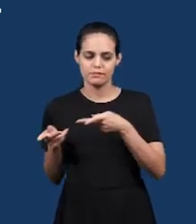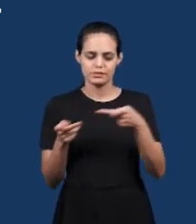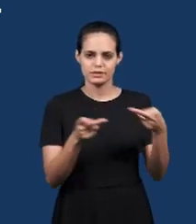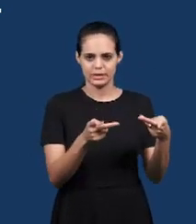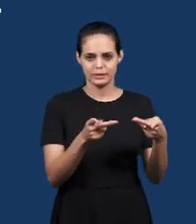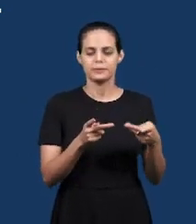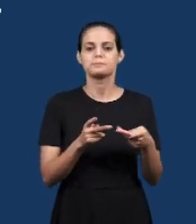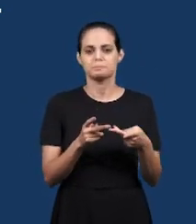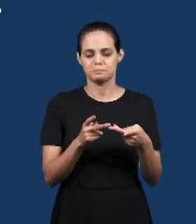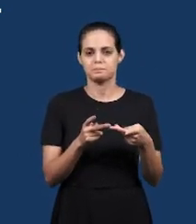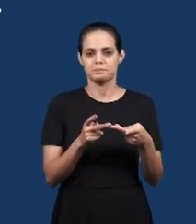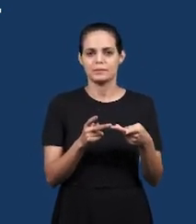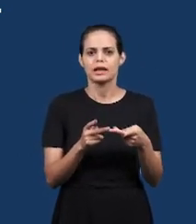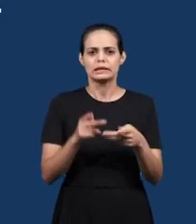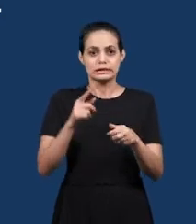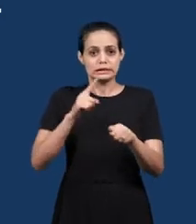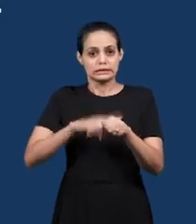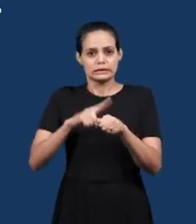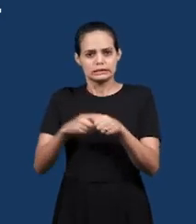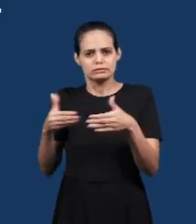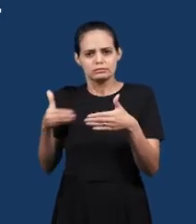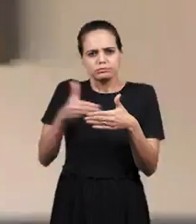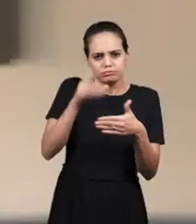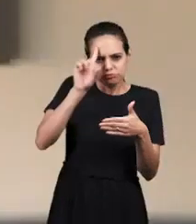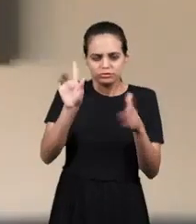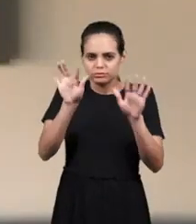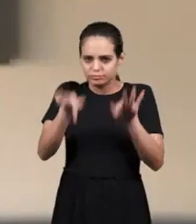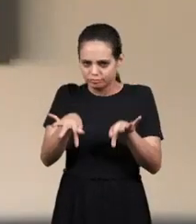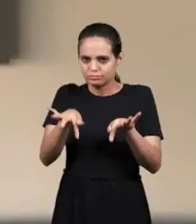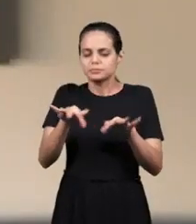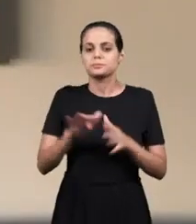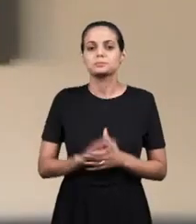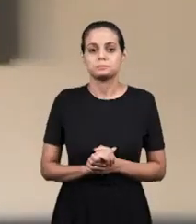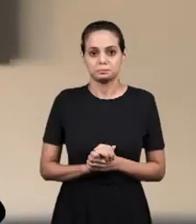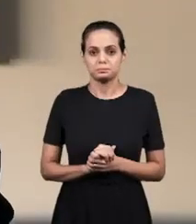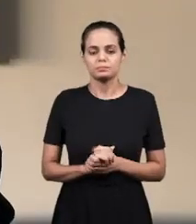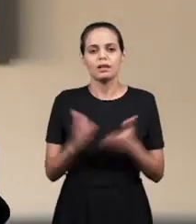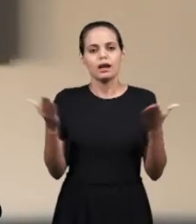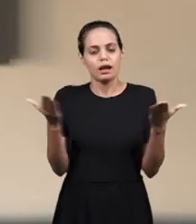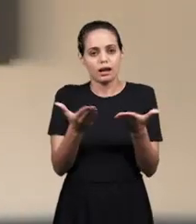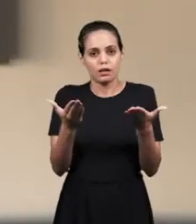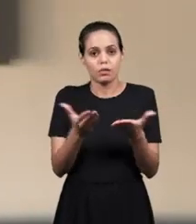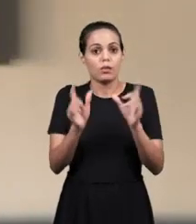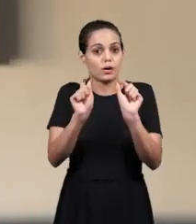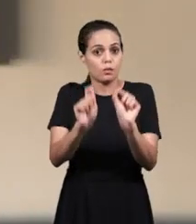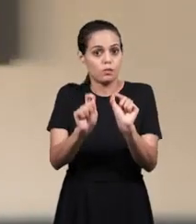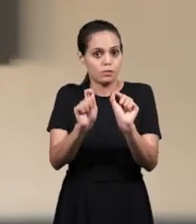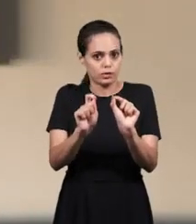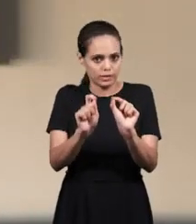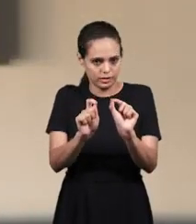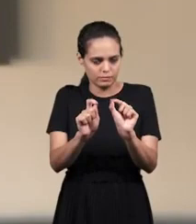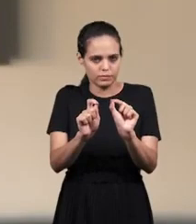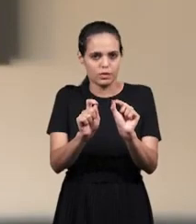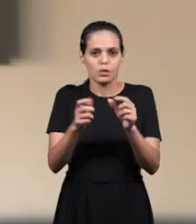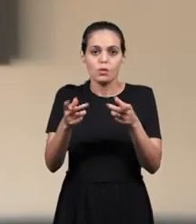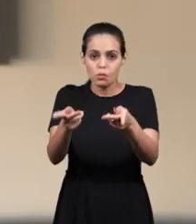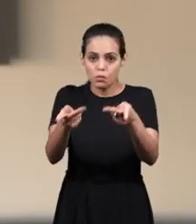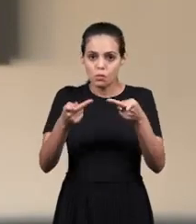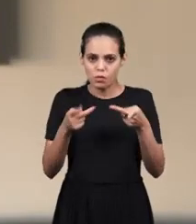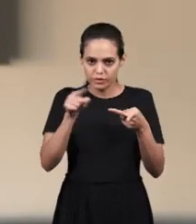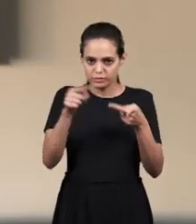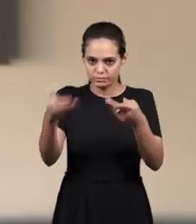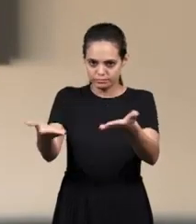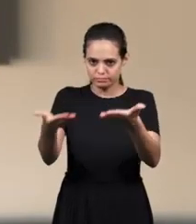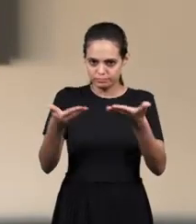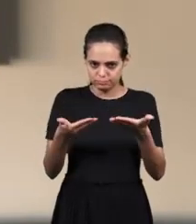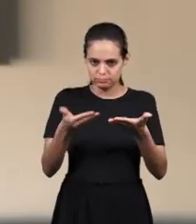pray that these days apart are shortened. Brothers and friends, our service is arriving to its end, but